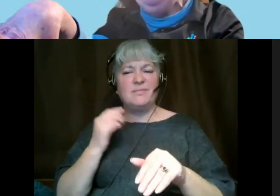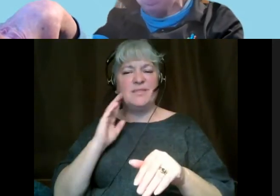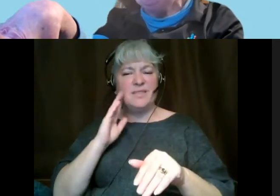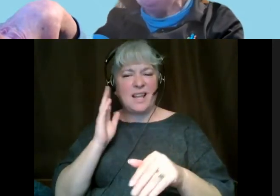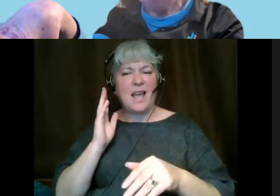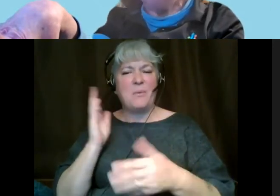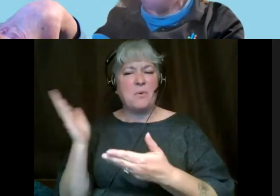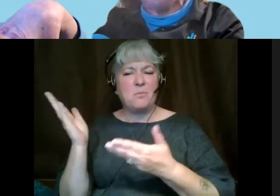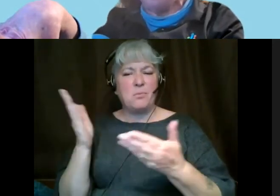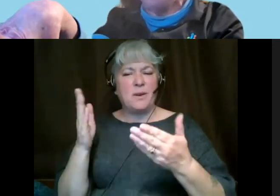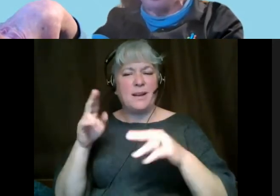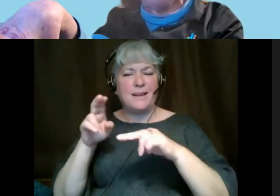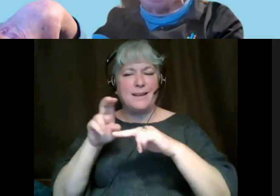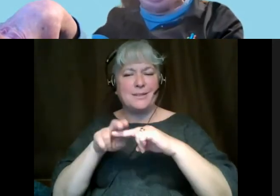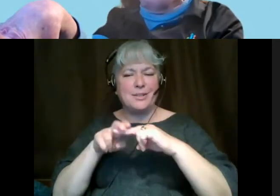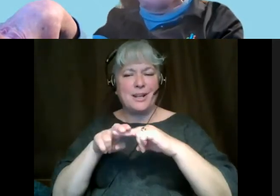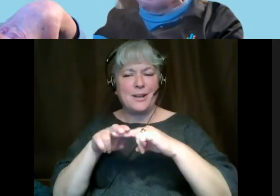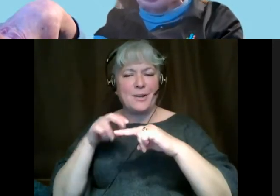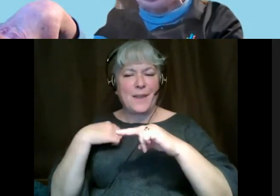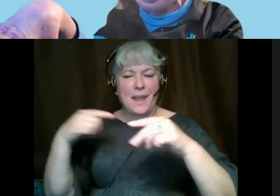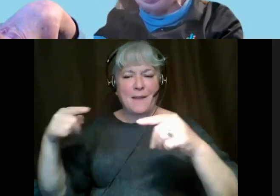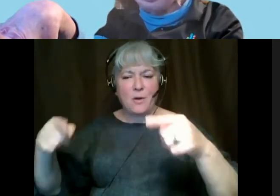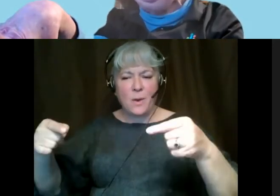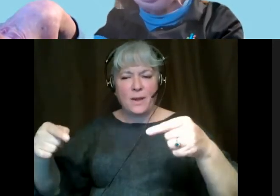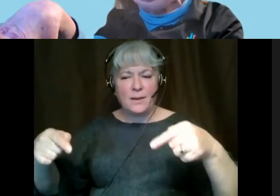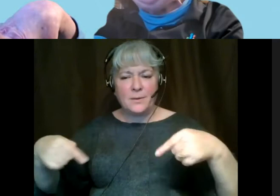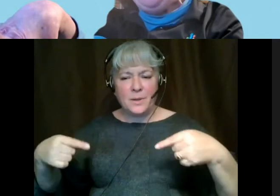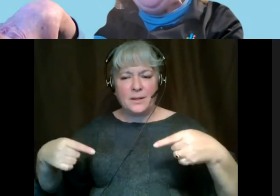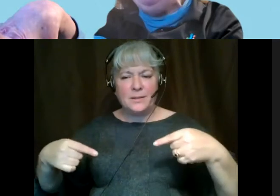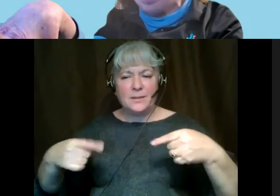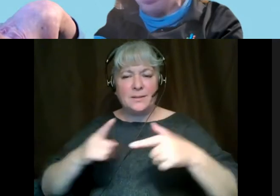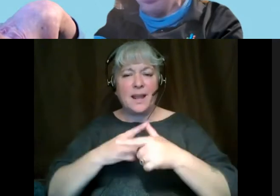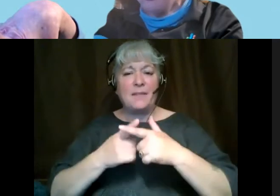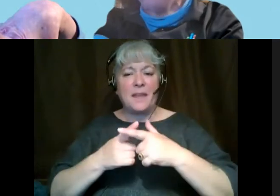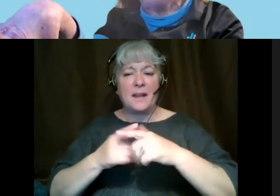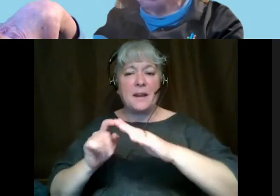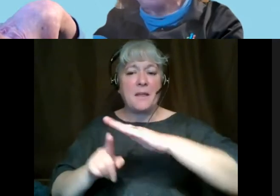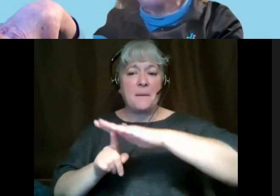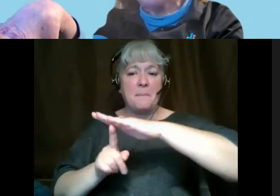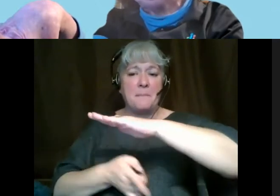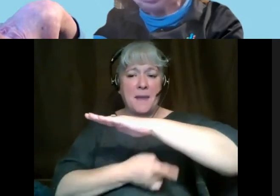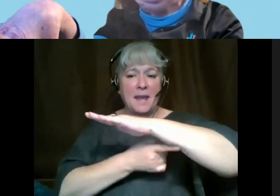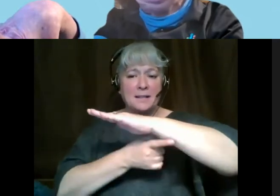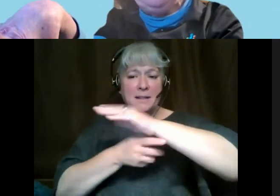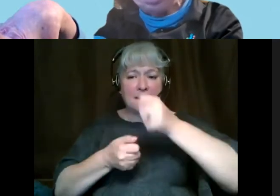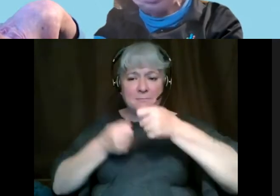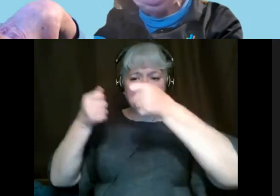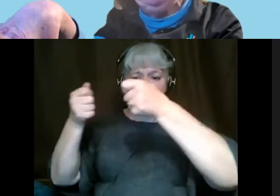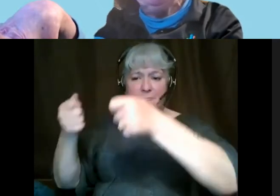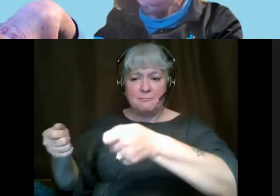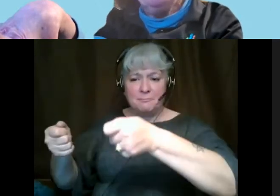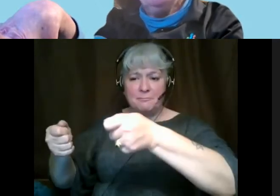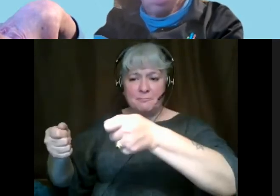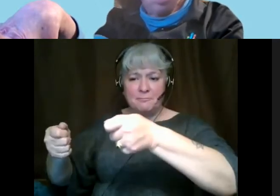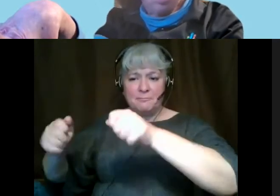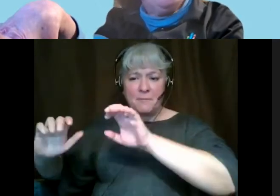on it, put the basket in there, take it to the